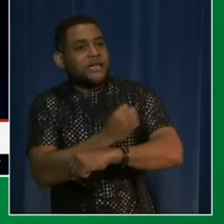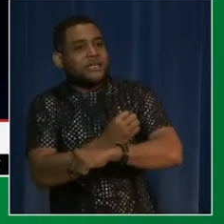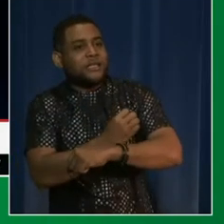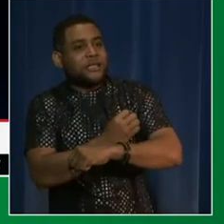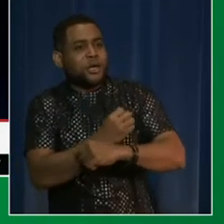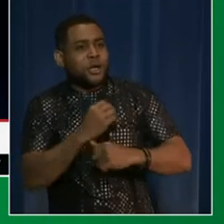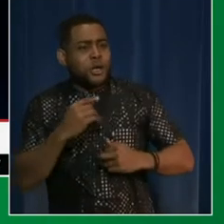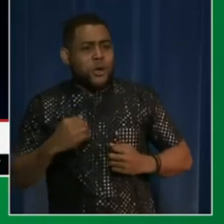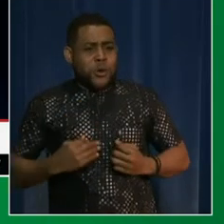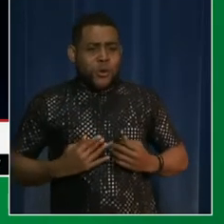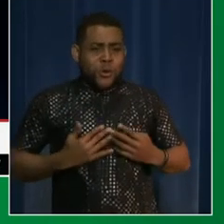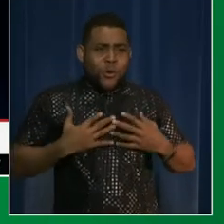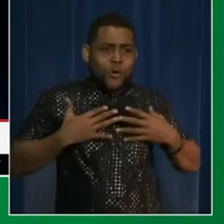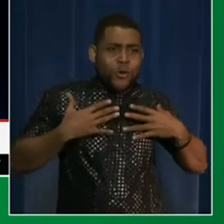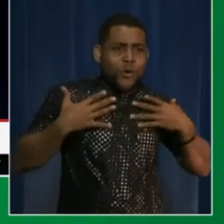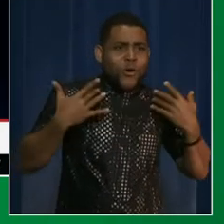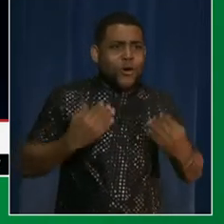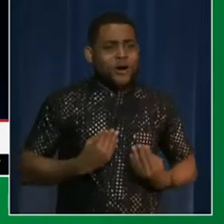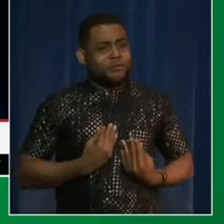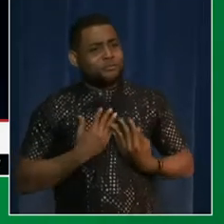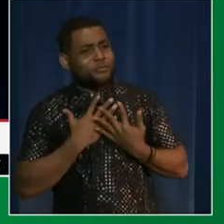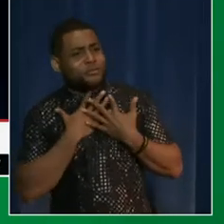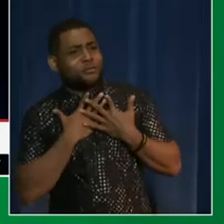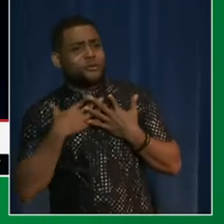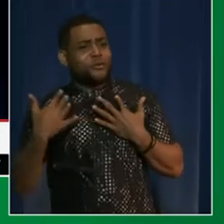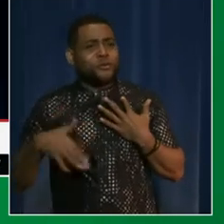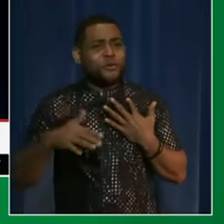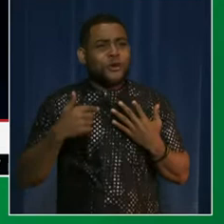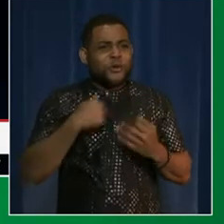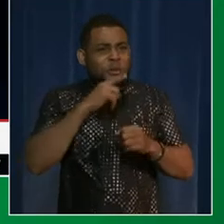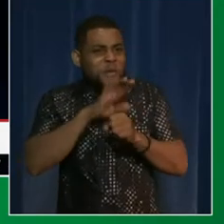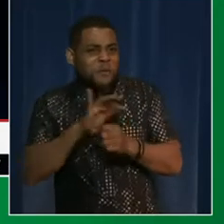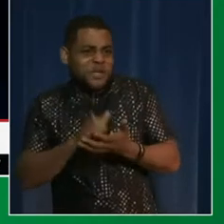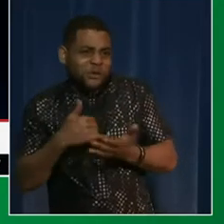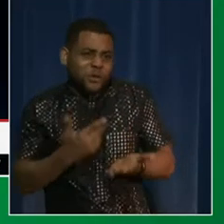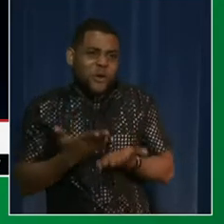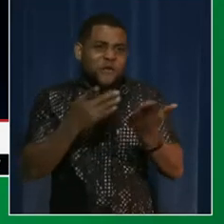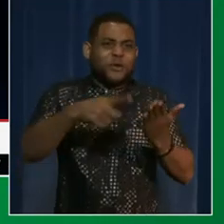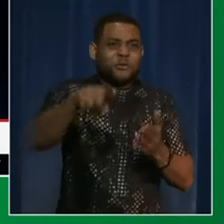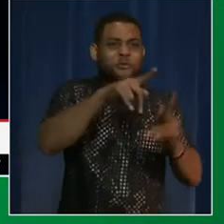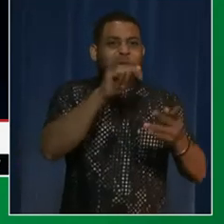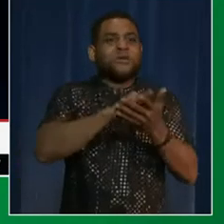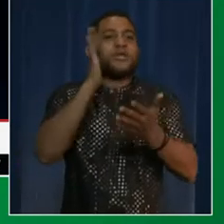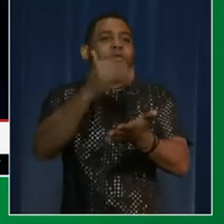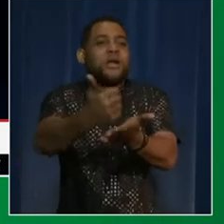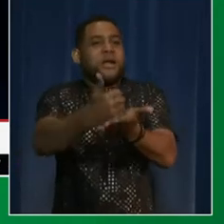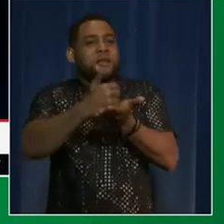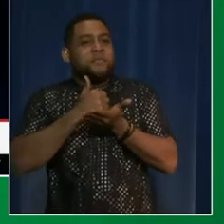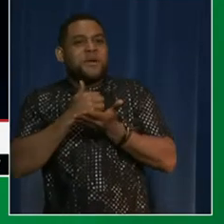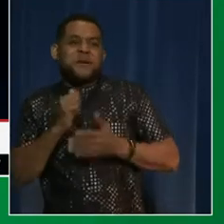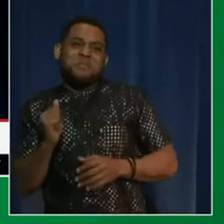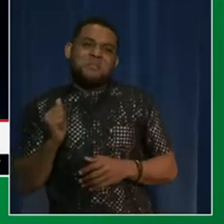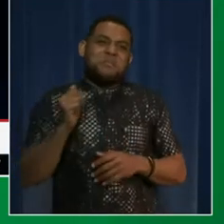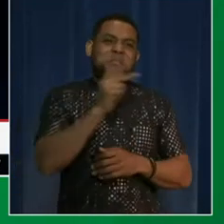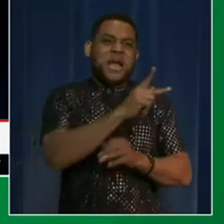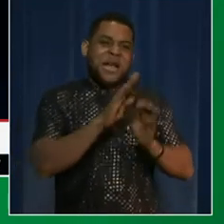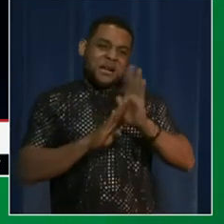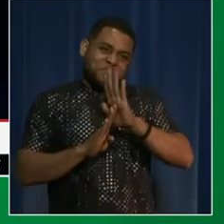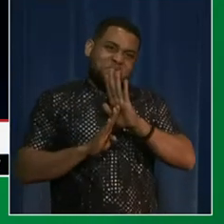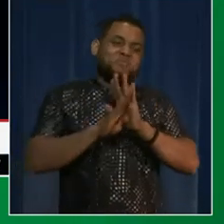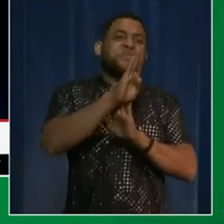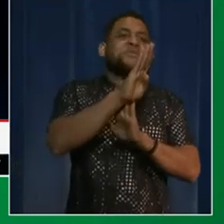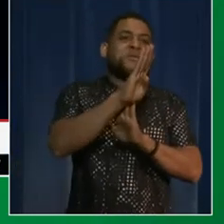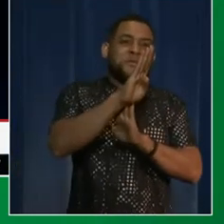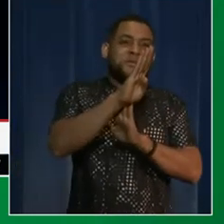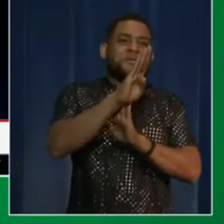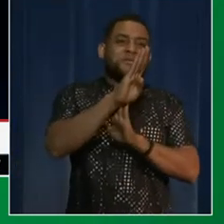because of the real promise it offers to the people who are going to help get us back to where we were. It is our obligation as government